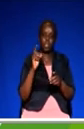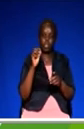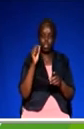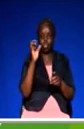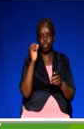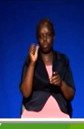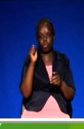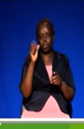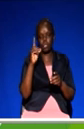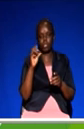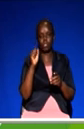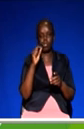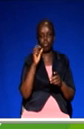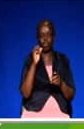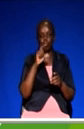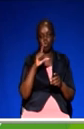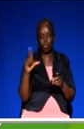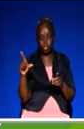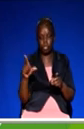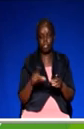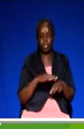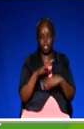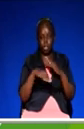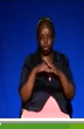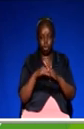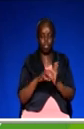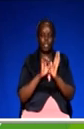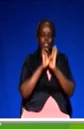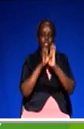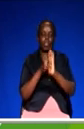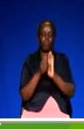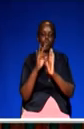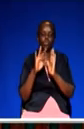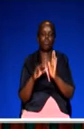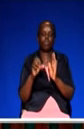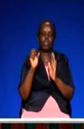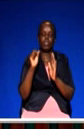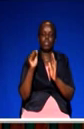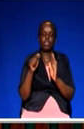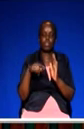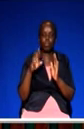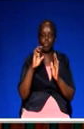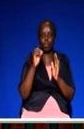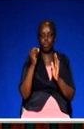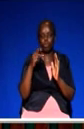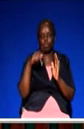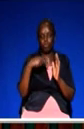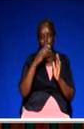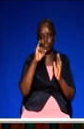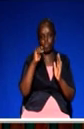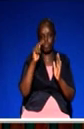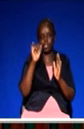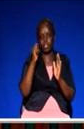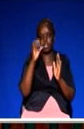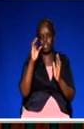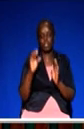toadstools, and mushrooms are all examples of saprophytic fungi. So for the